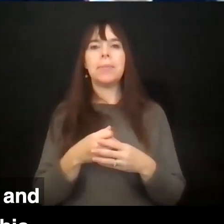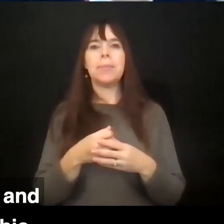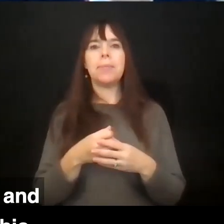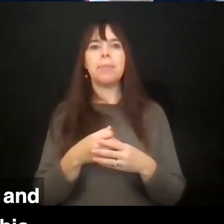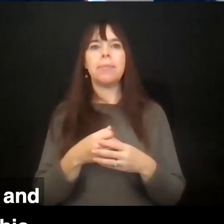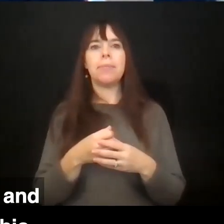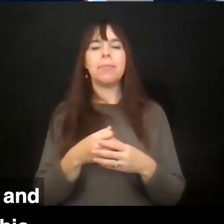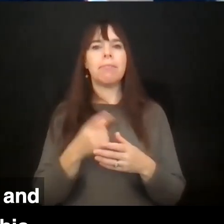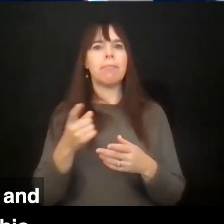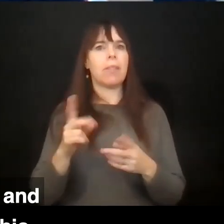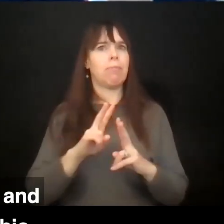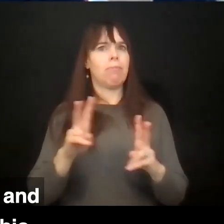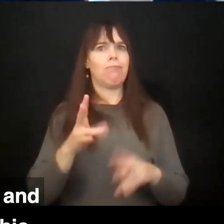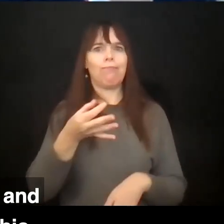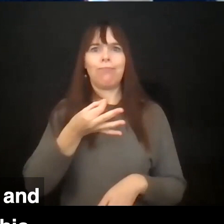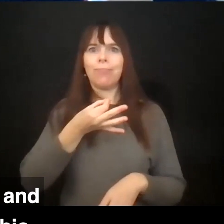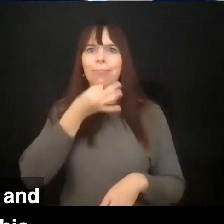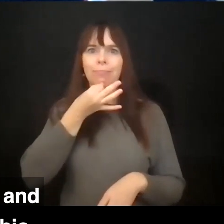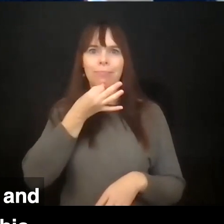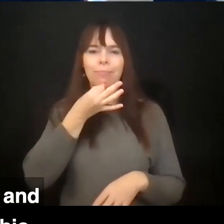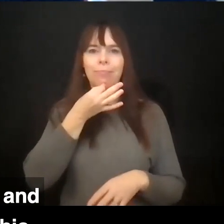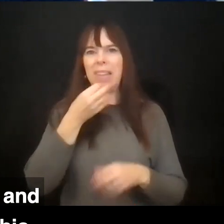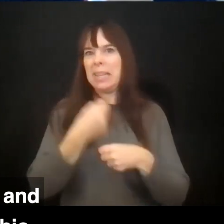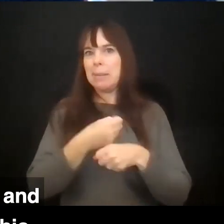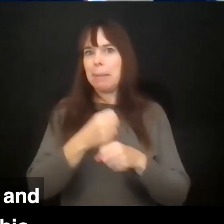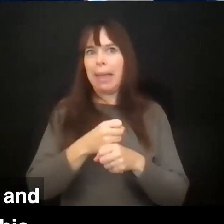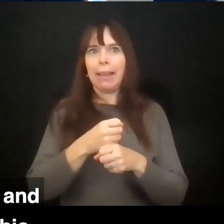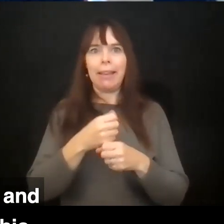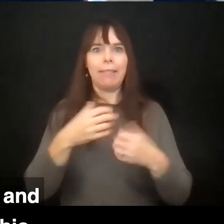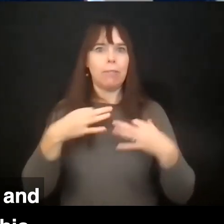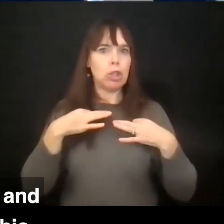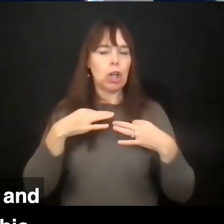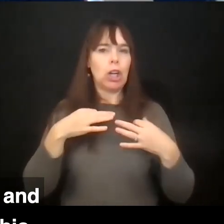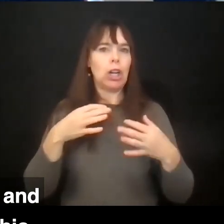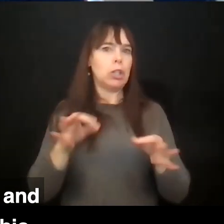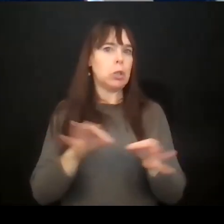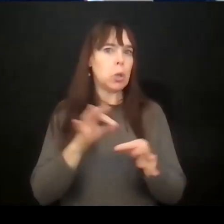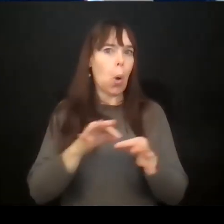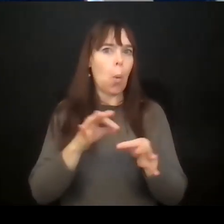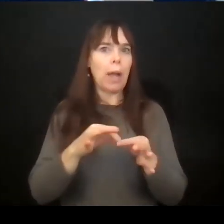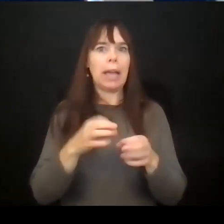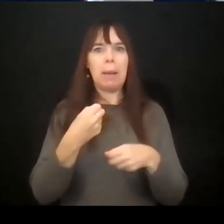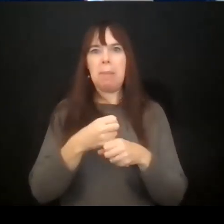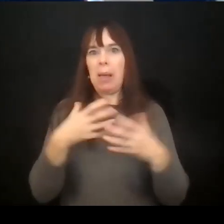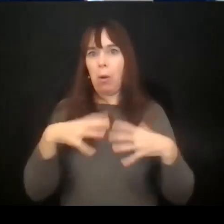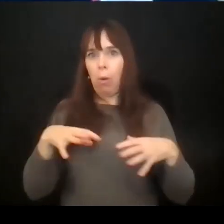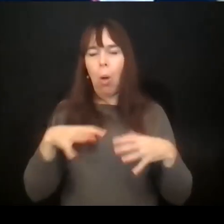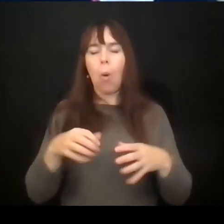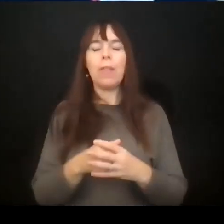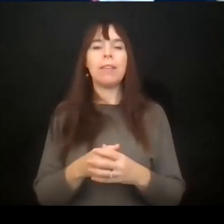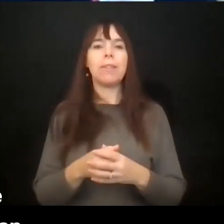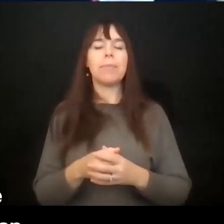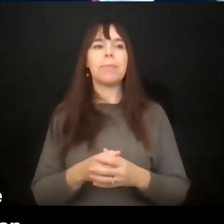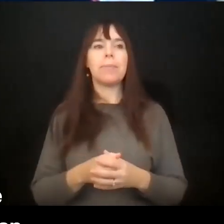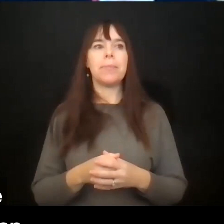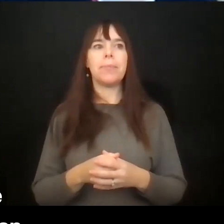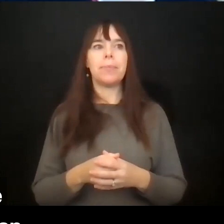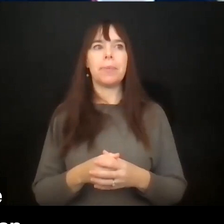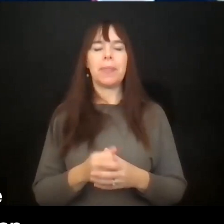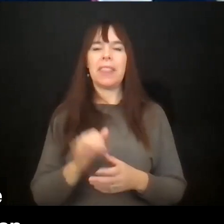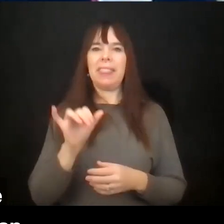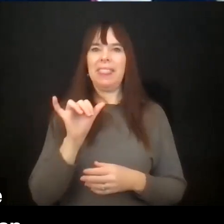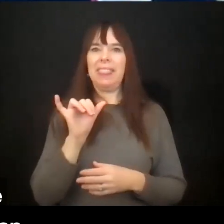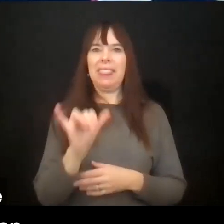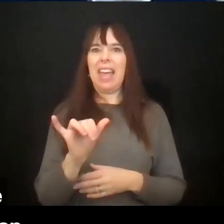were expert at sewing, making clothing like this. And this